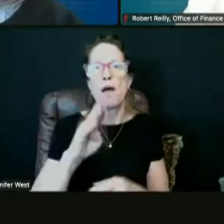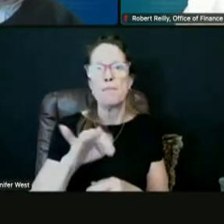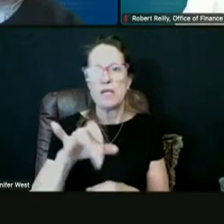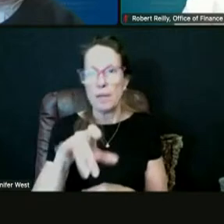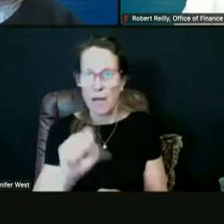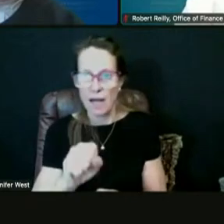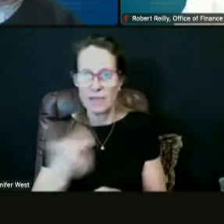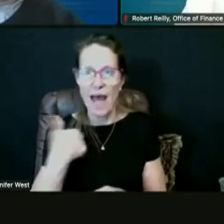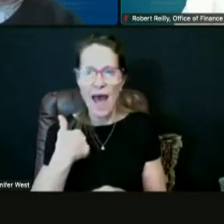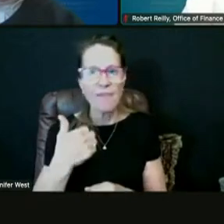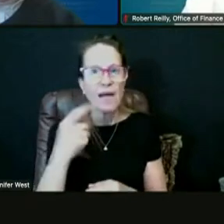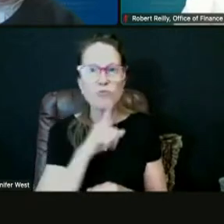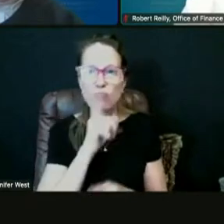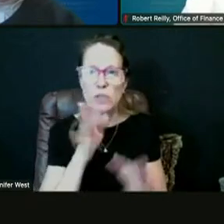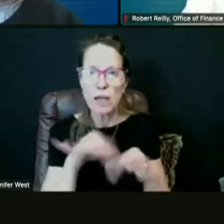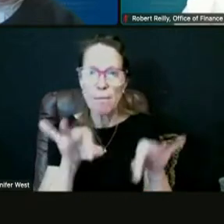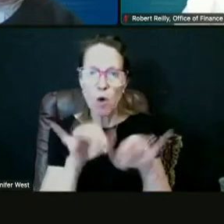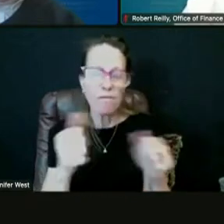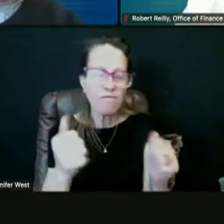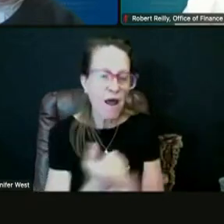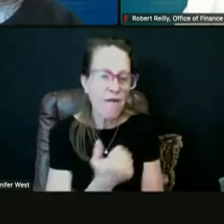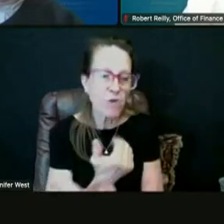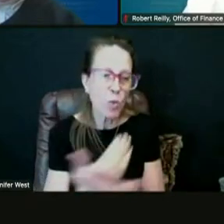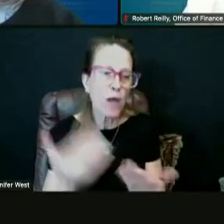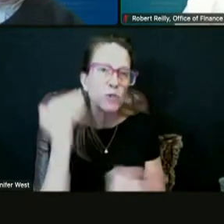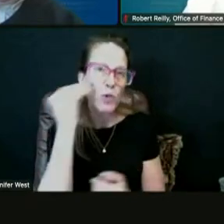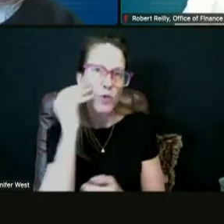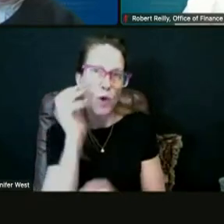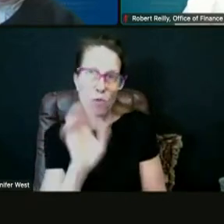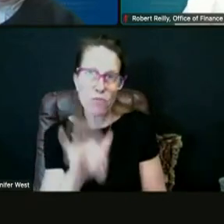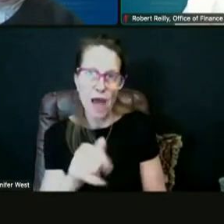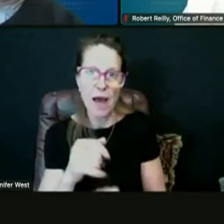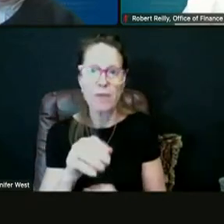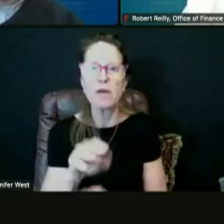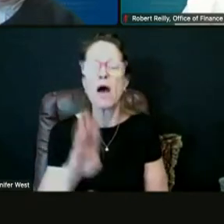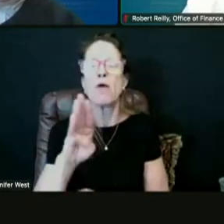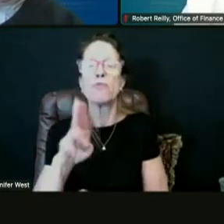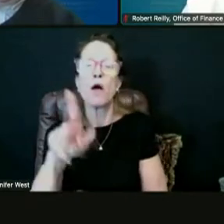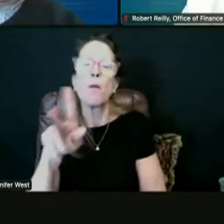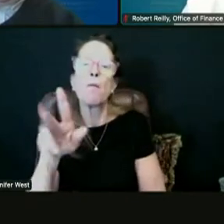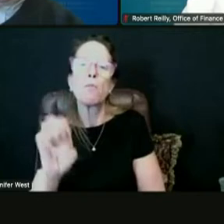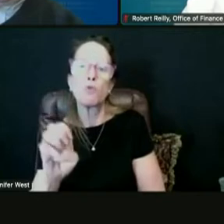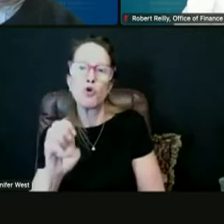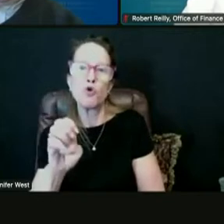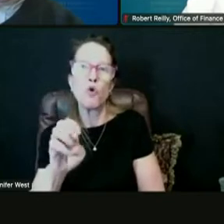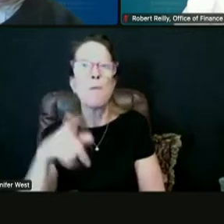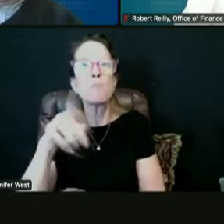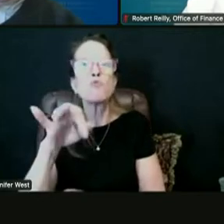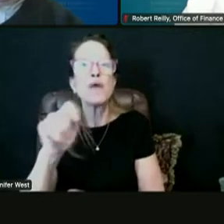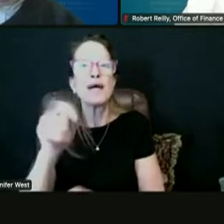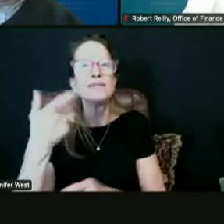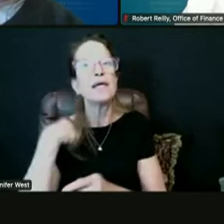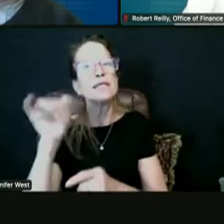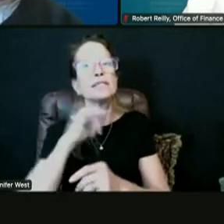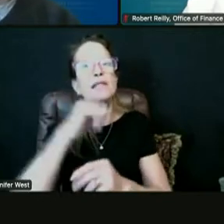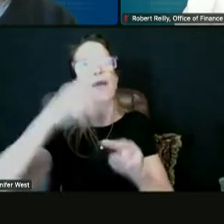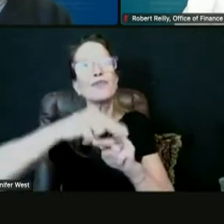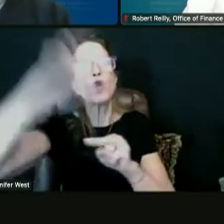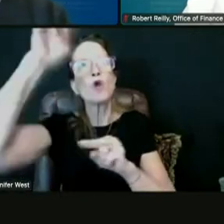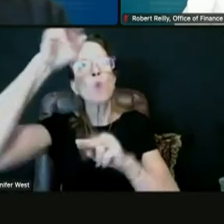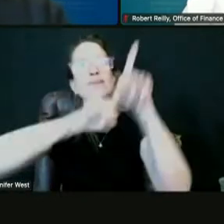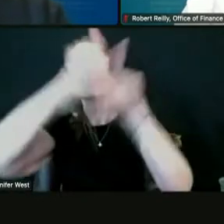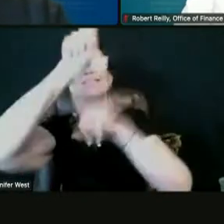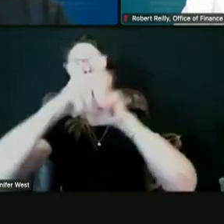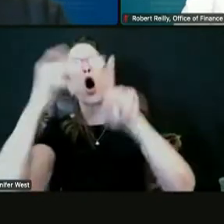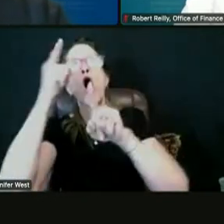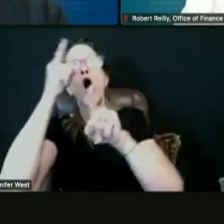to know that, because the blueprint is the North Star, is what I'll call it, which is supposed to be the North